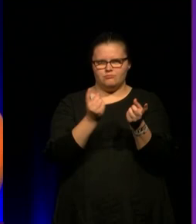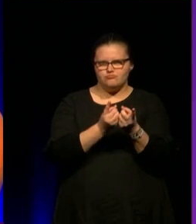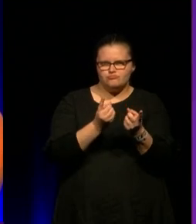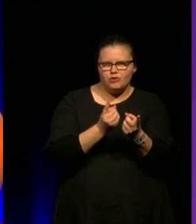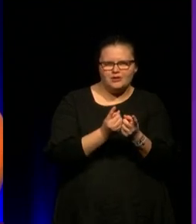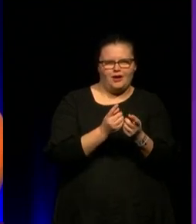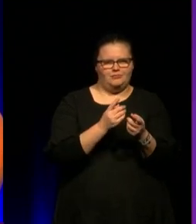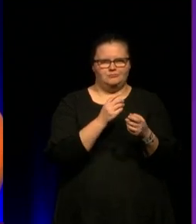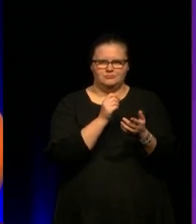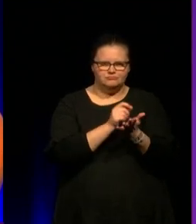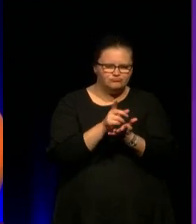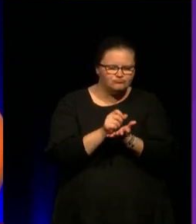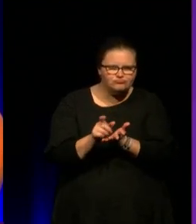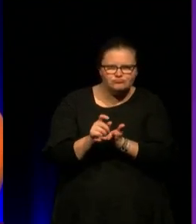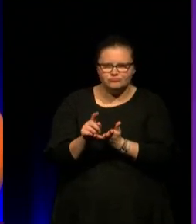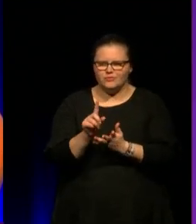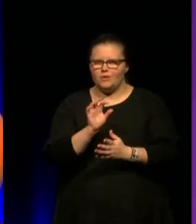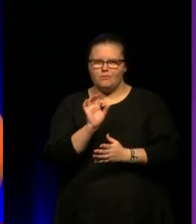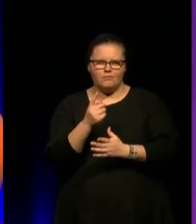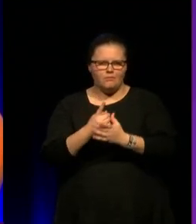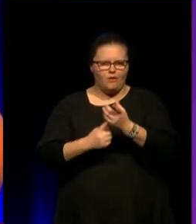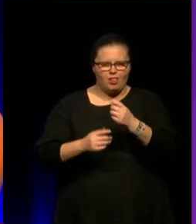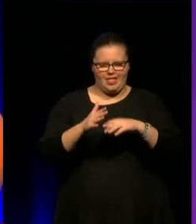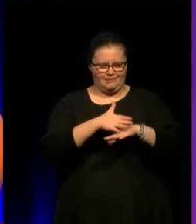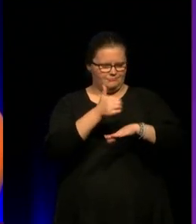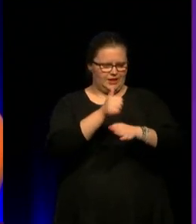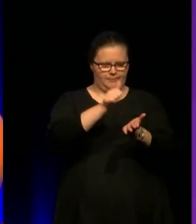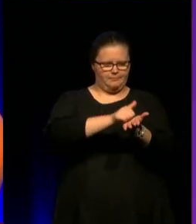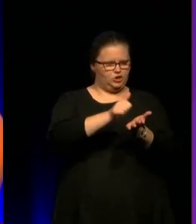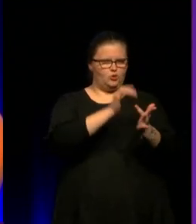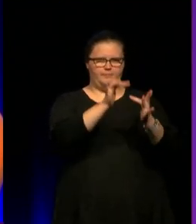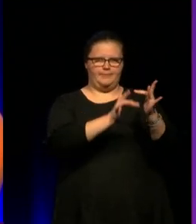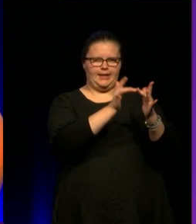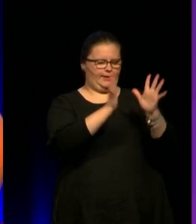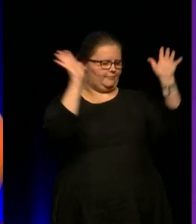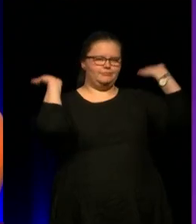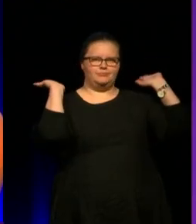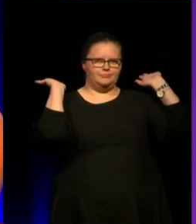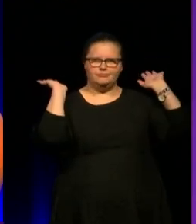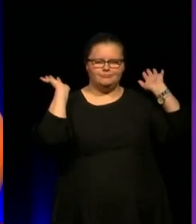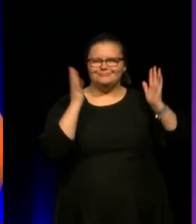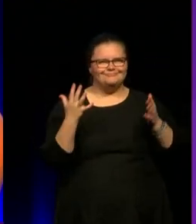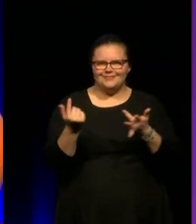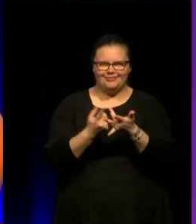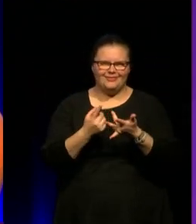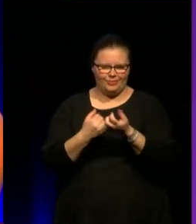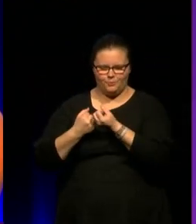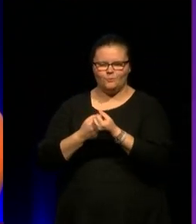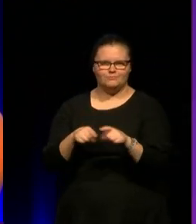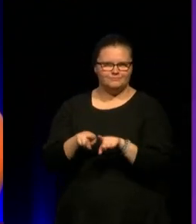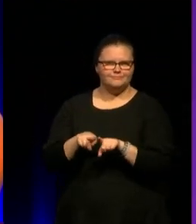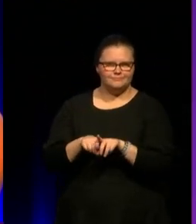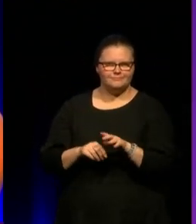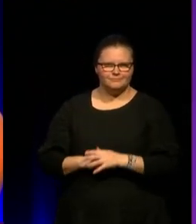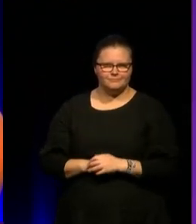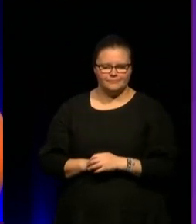it's not just about kind of setting up shop and or putting on the internet. There are these other things that have to go around that to do that